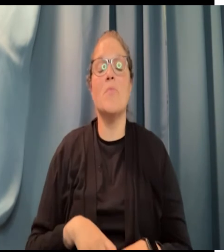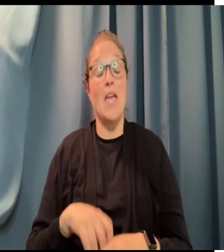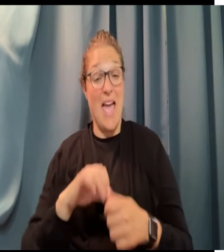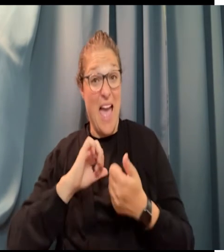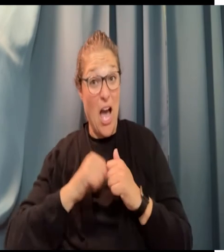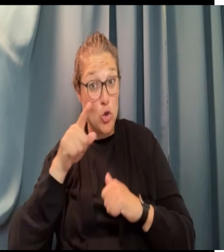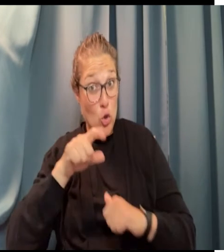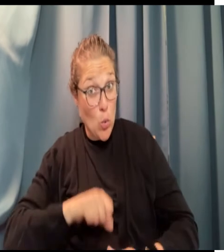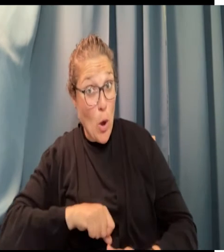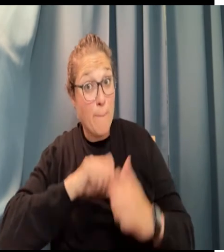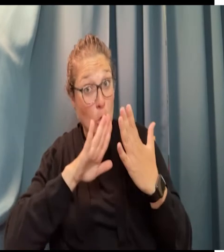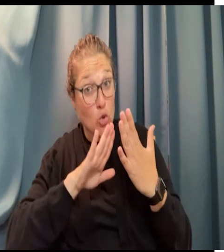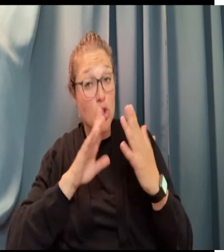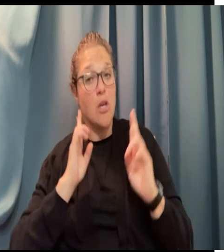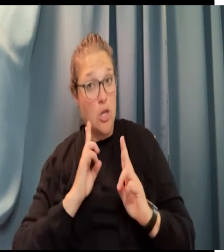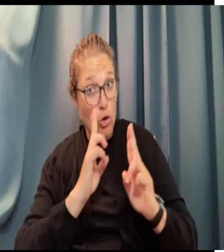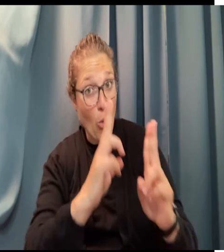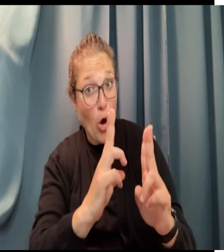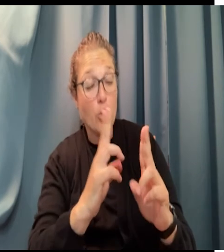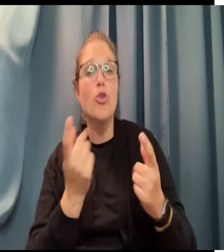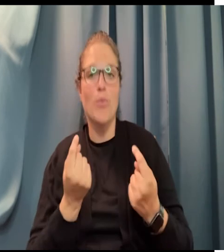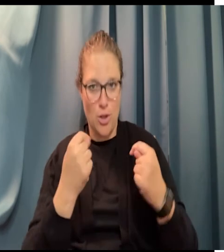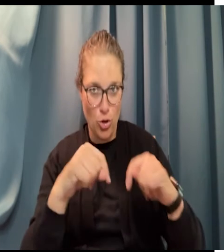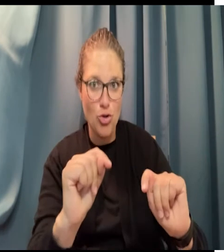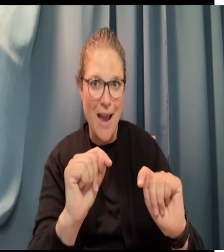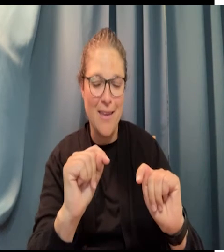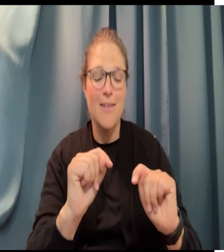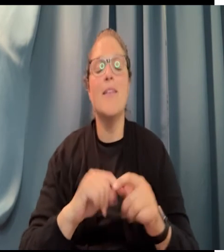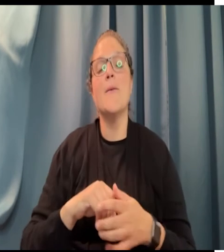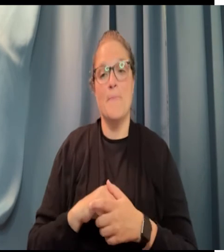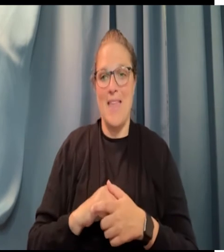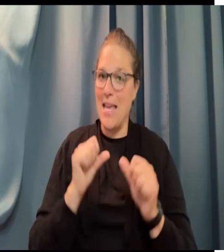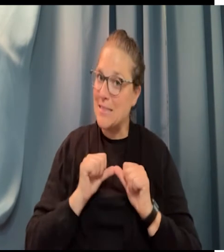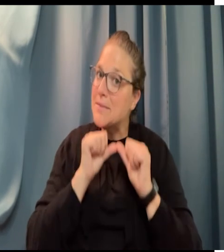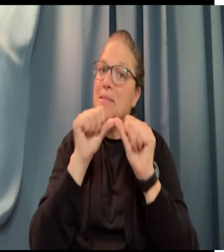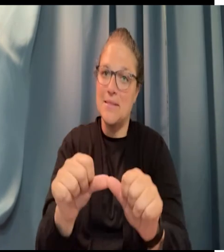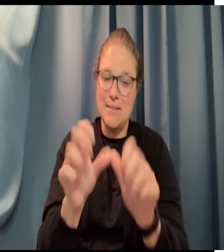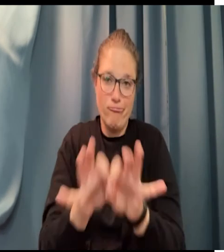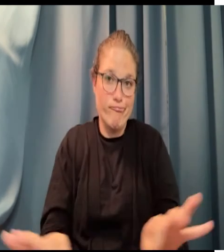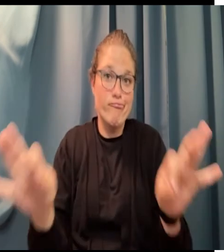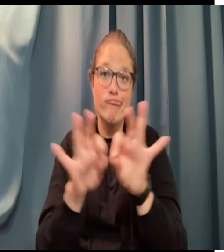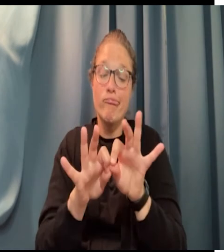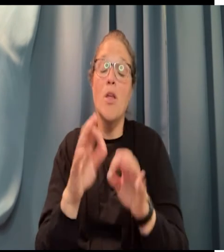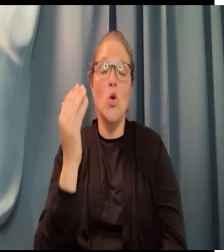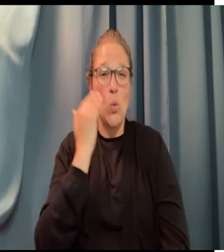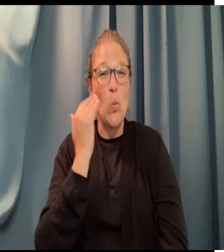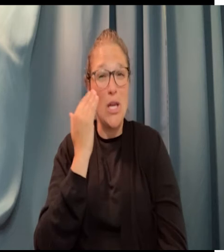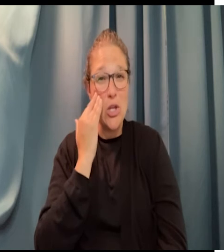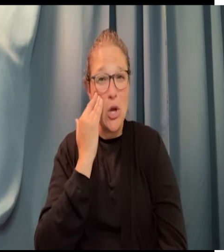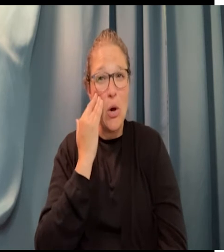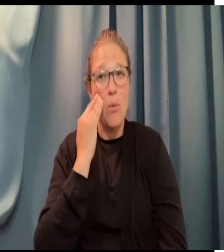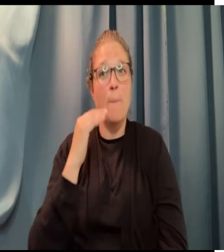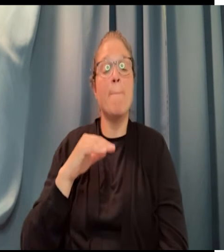the approach. You honor the person who has disability with your effort, manner, and consistency. We